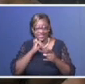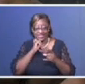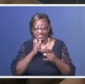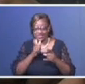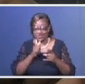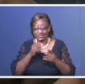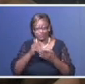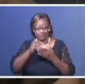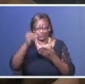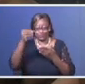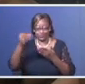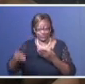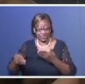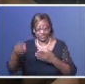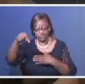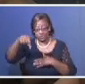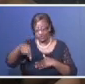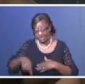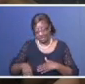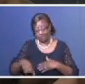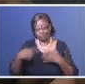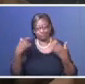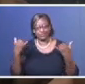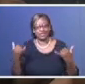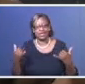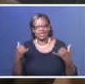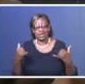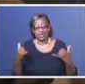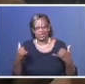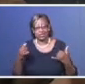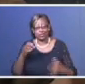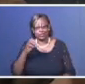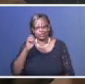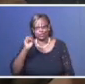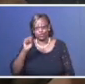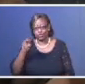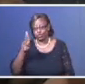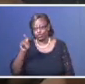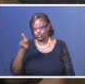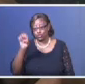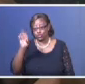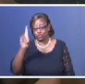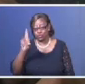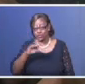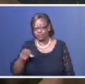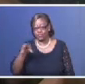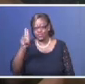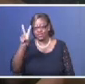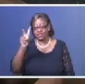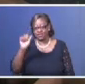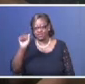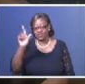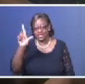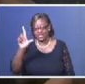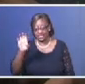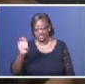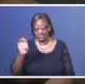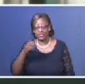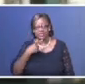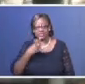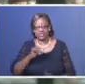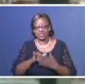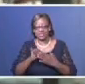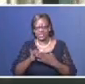going down right now. That's the harsh reality, SuperValu Chief Financial Officer Debbie Simonette shared with